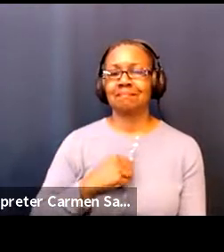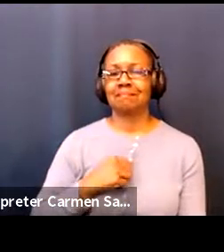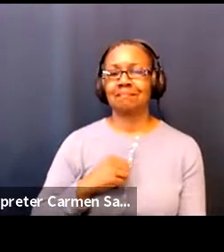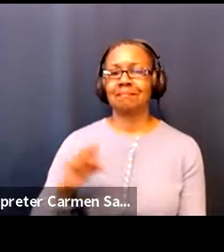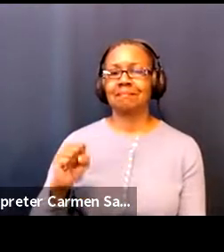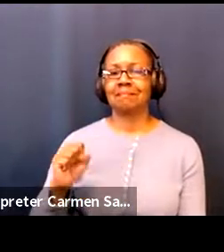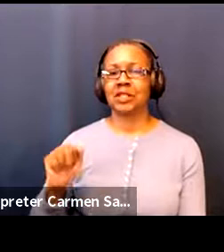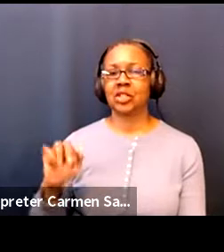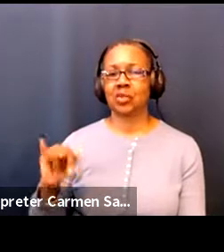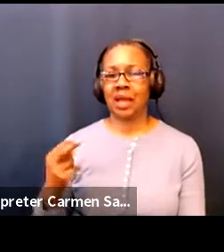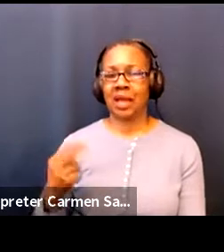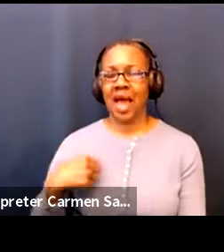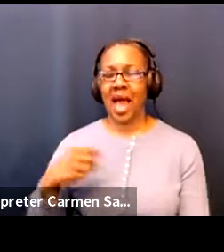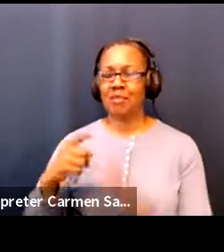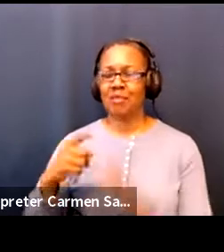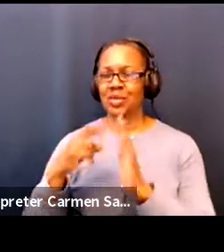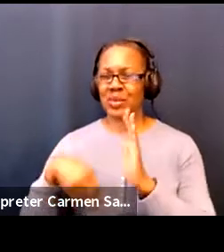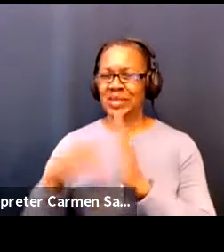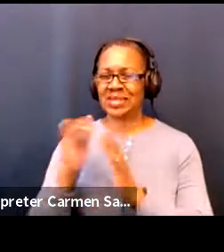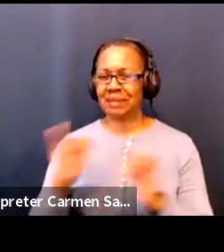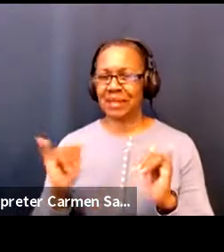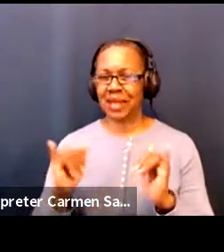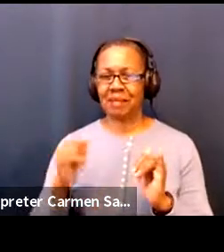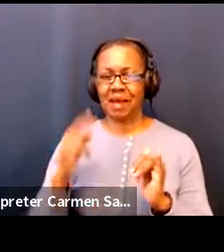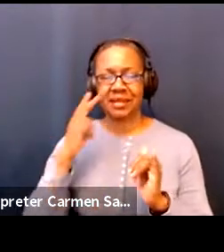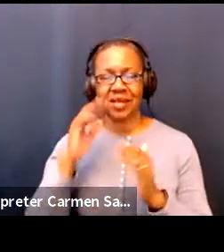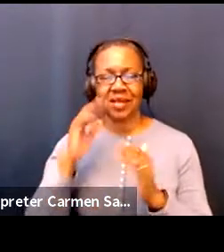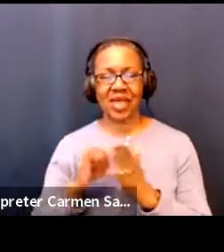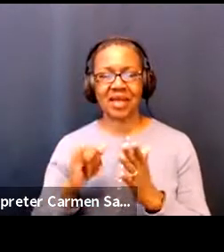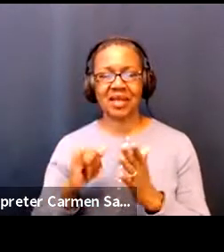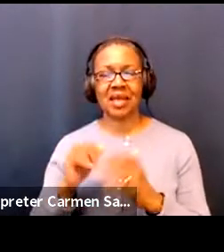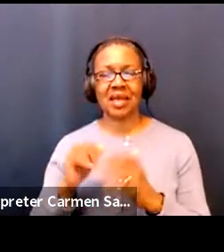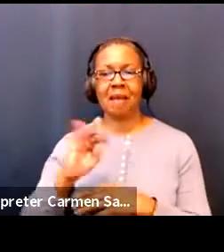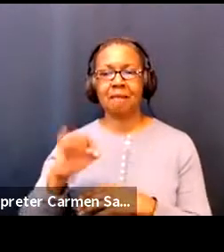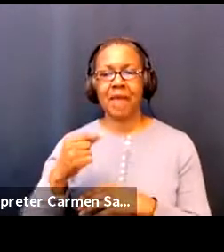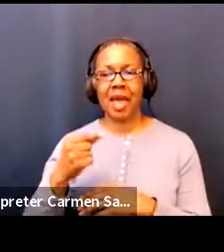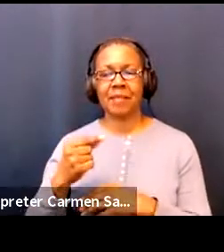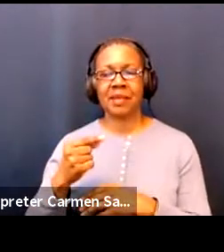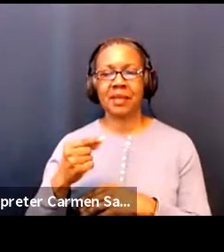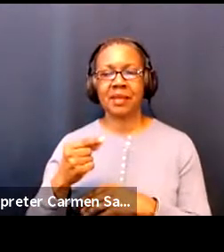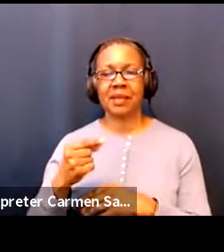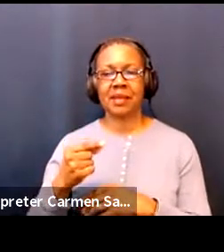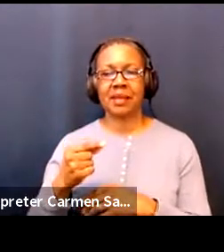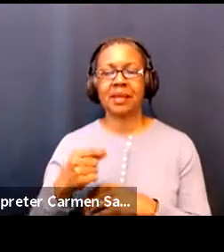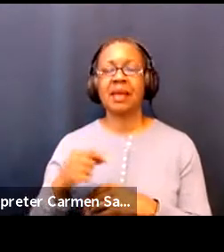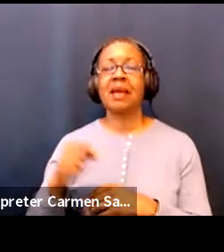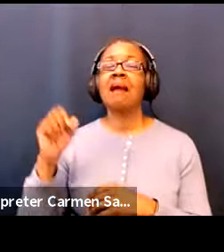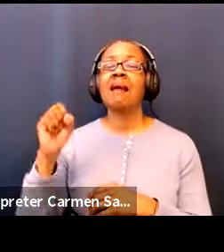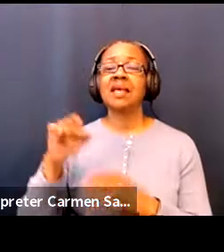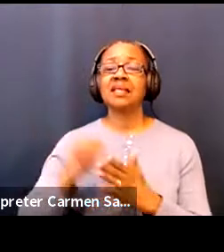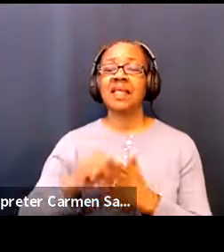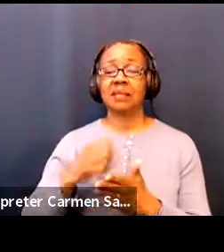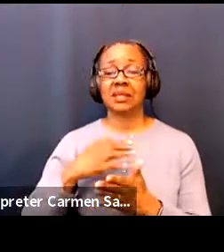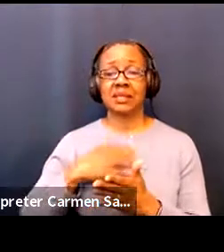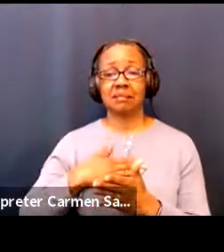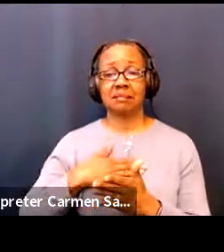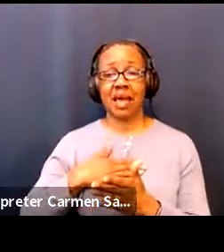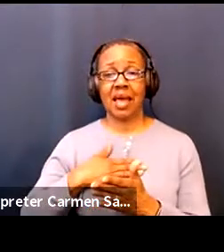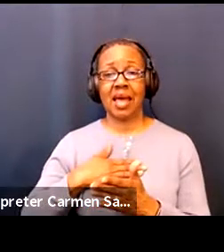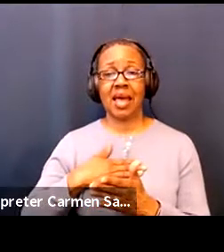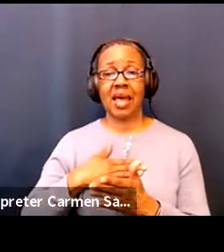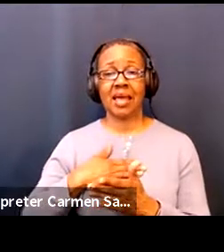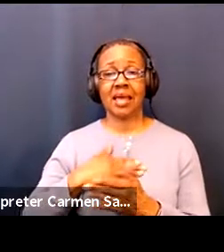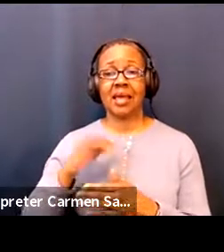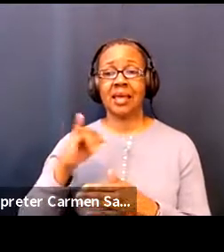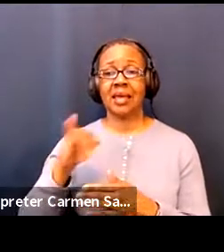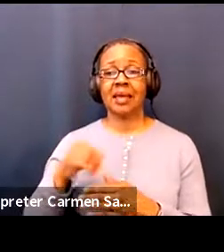I was reading it at the same time, so I saw that if mapping Austin or others. Yes, that was my JS class